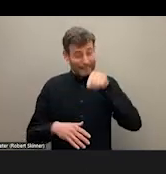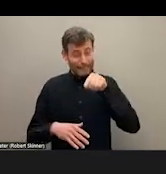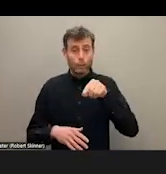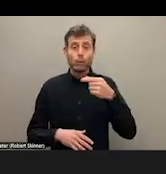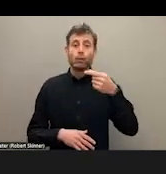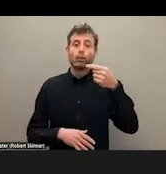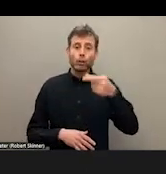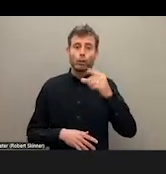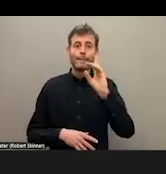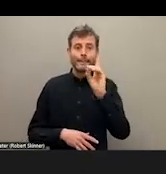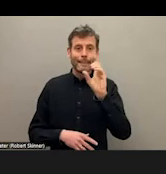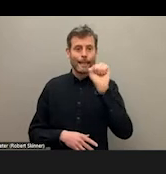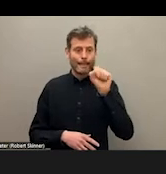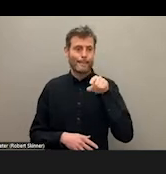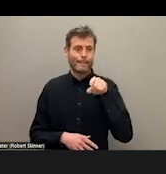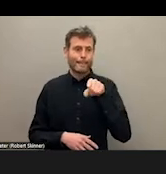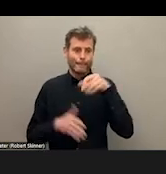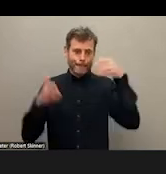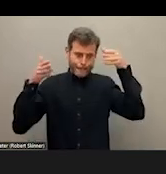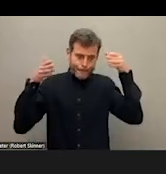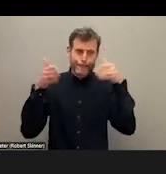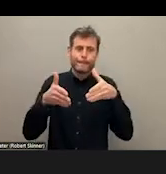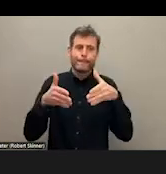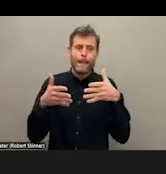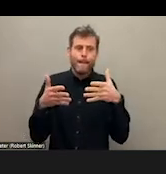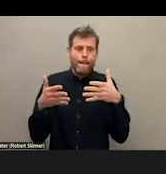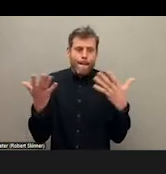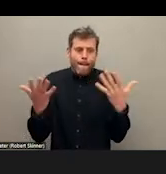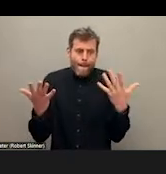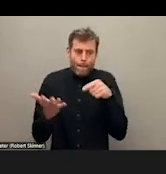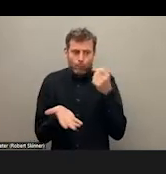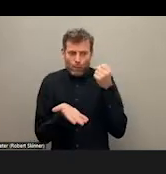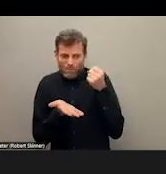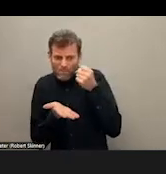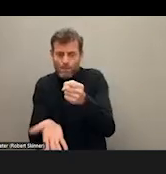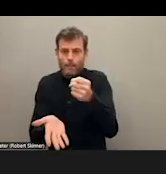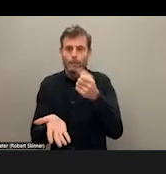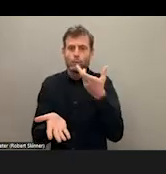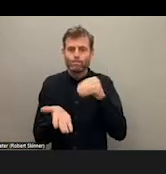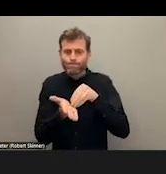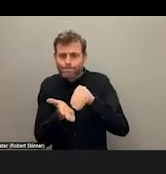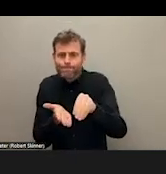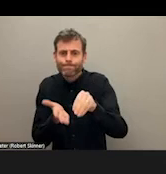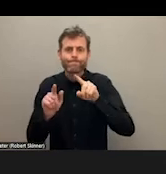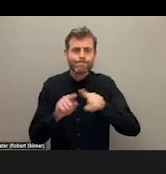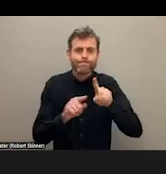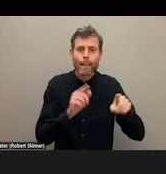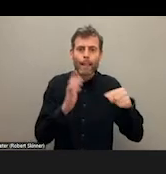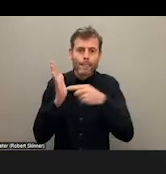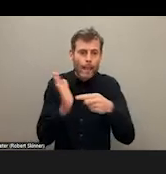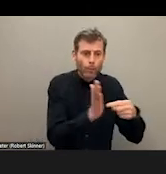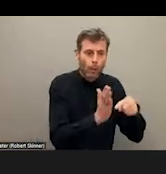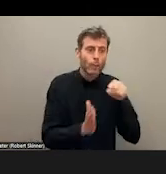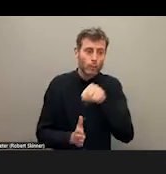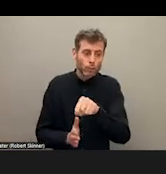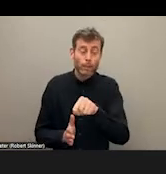funding from other sources for ICT, whether it's government, private, partnerships, etc. Okay, I'm going to move to the next